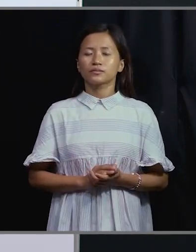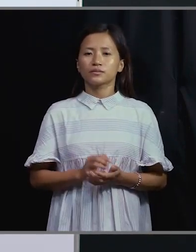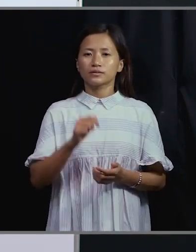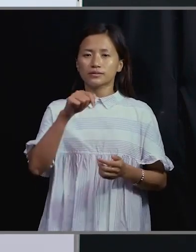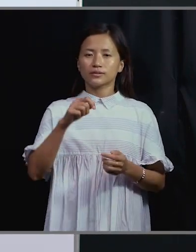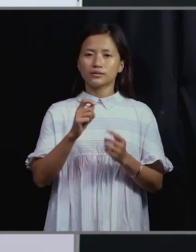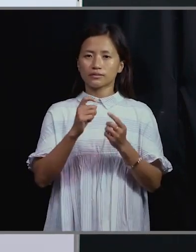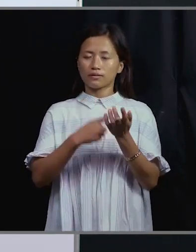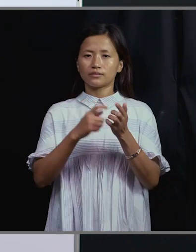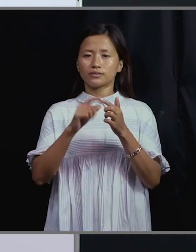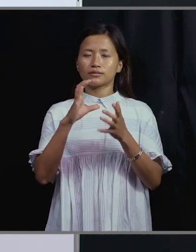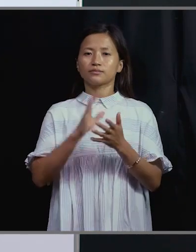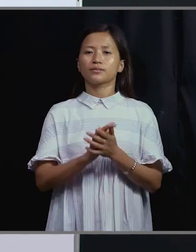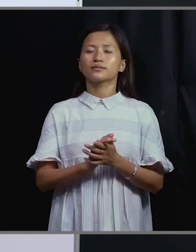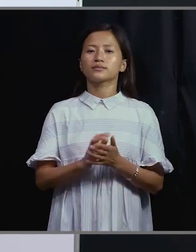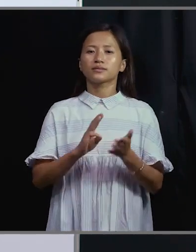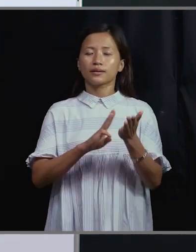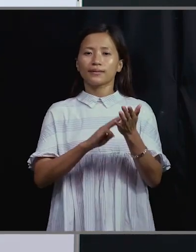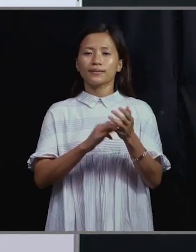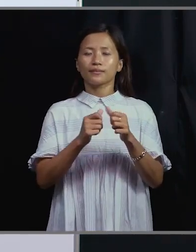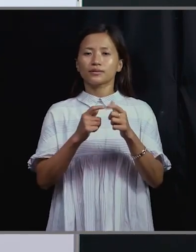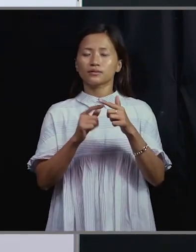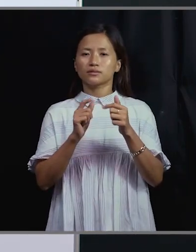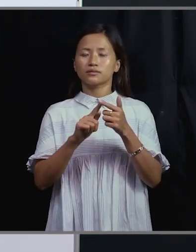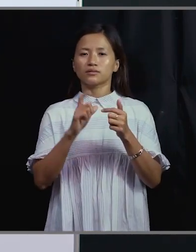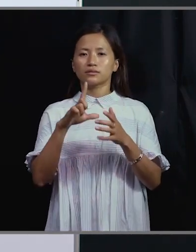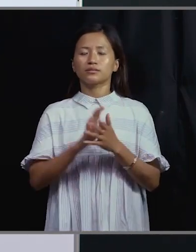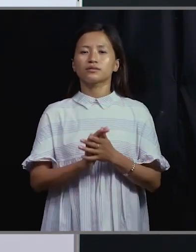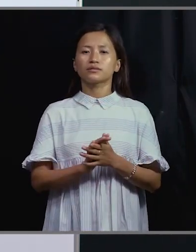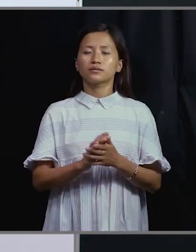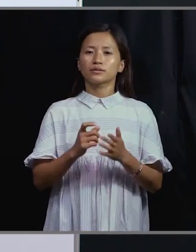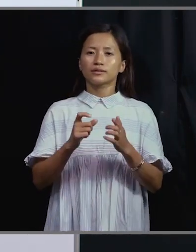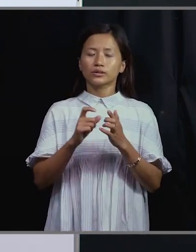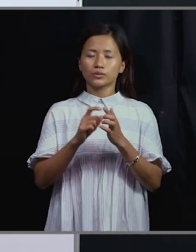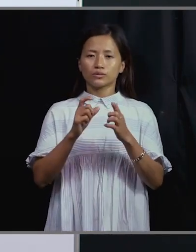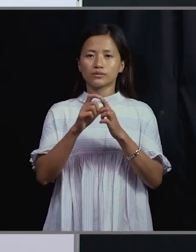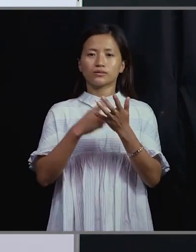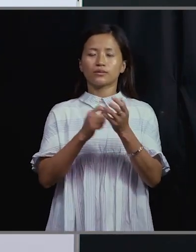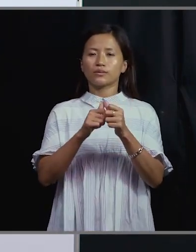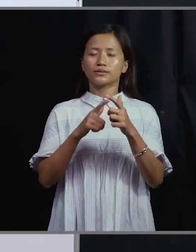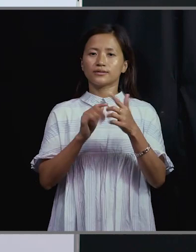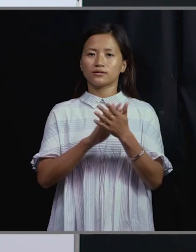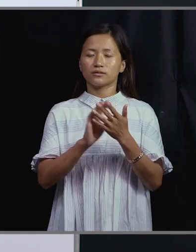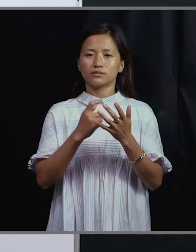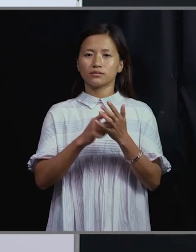these reactions with metals take place in the presence of dry ether.